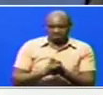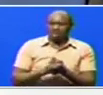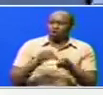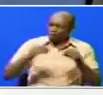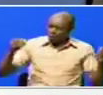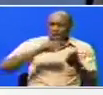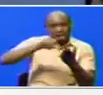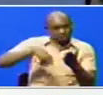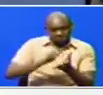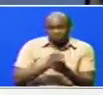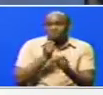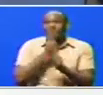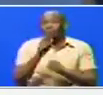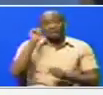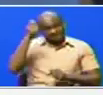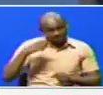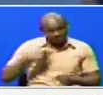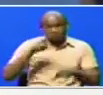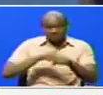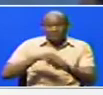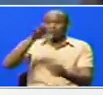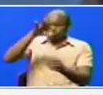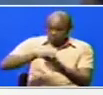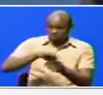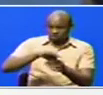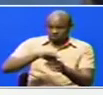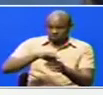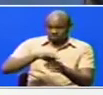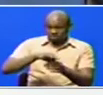ensure that as Kenyans exercise their democratic right,